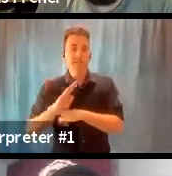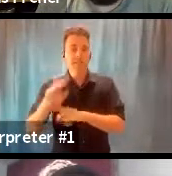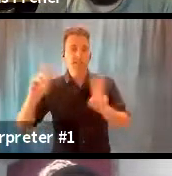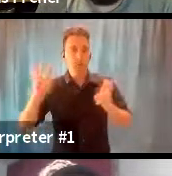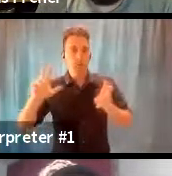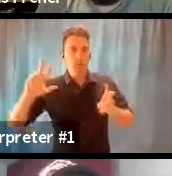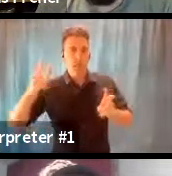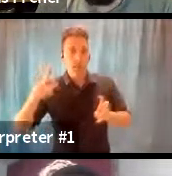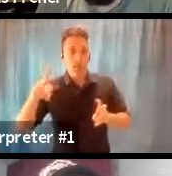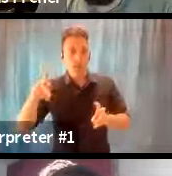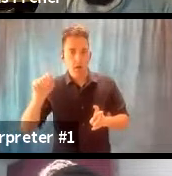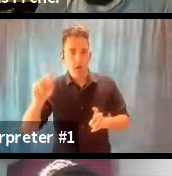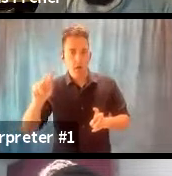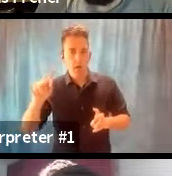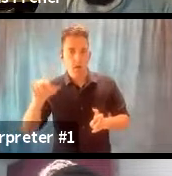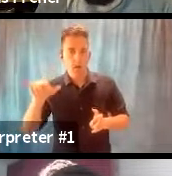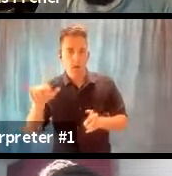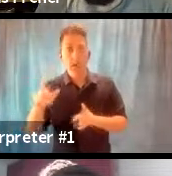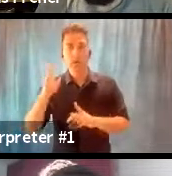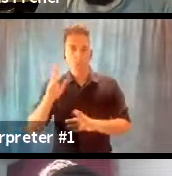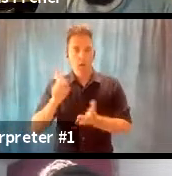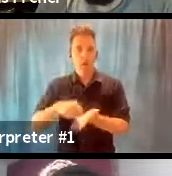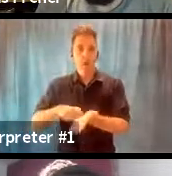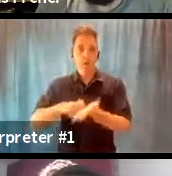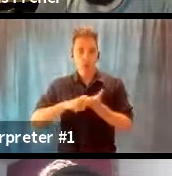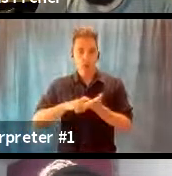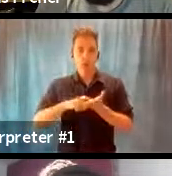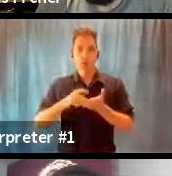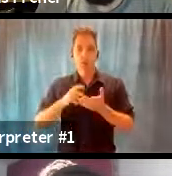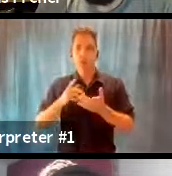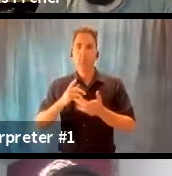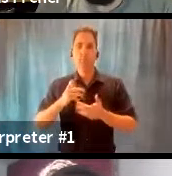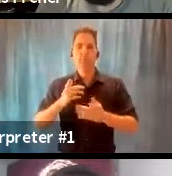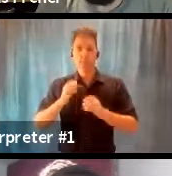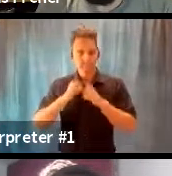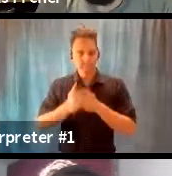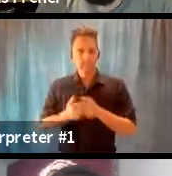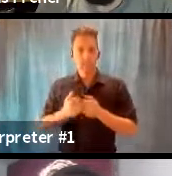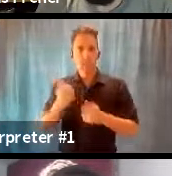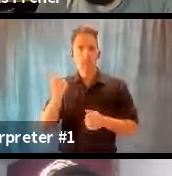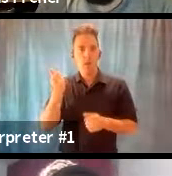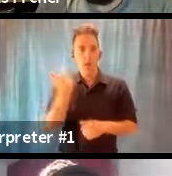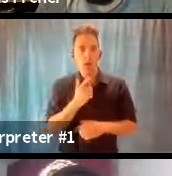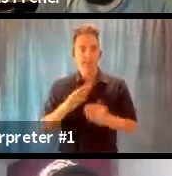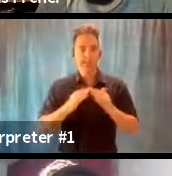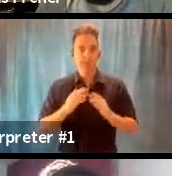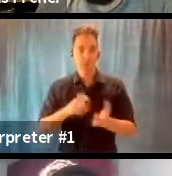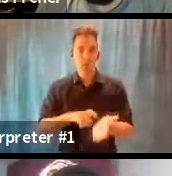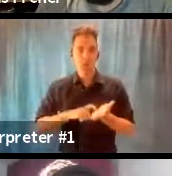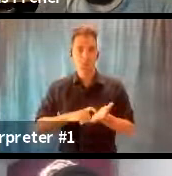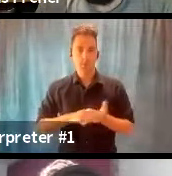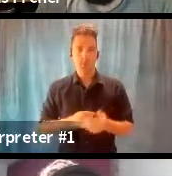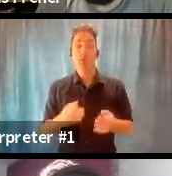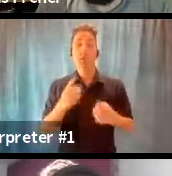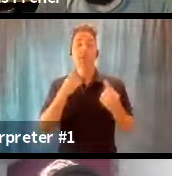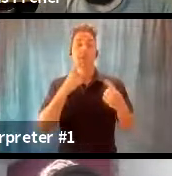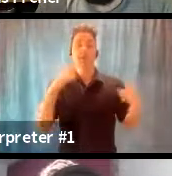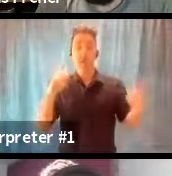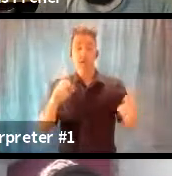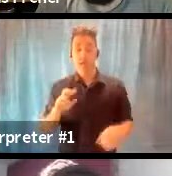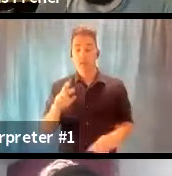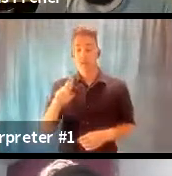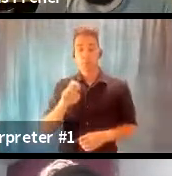federal procurement requirements. Finally, before passing the mic to our moderator tonight, the Reverend